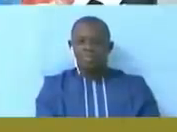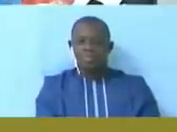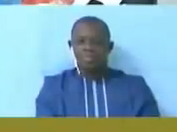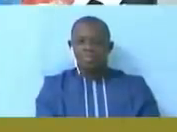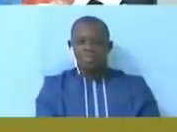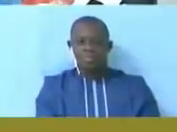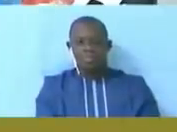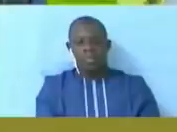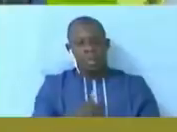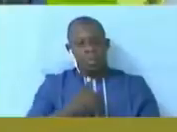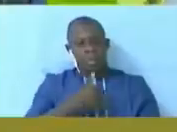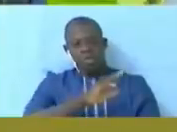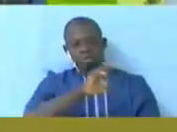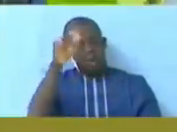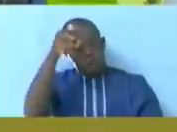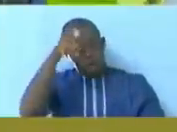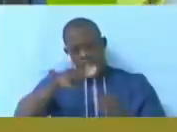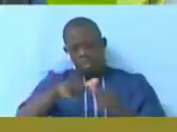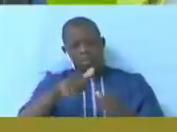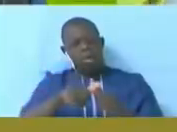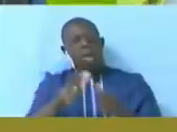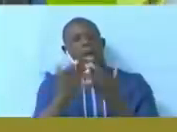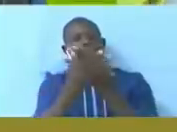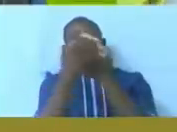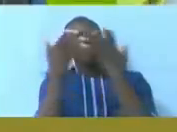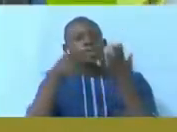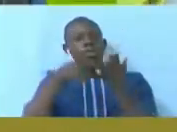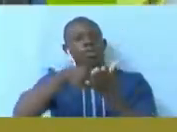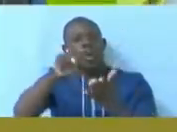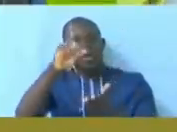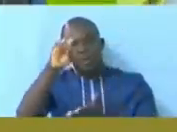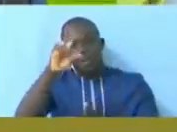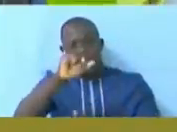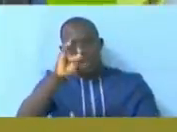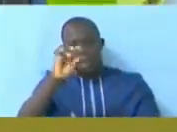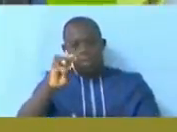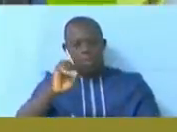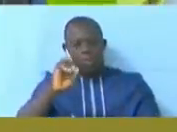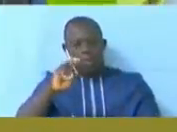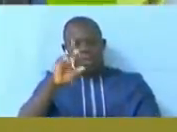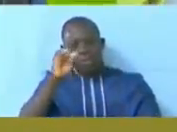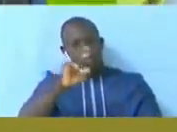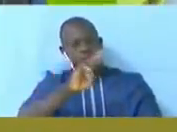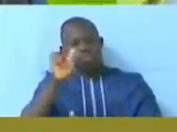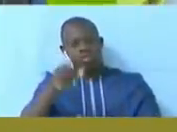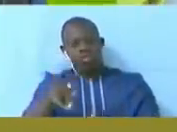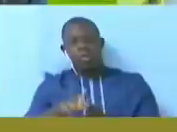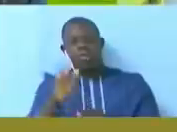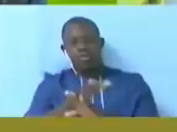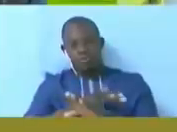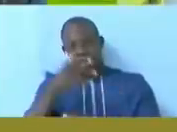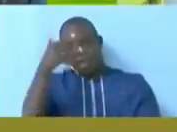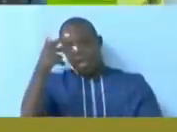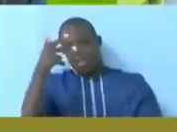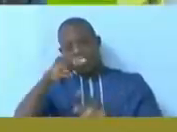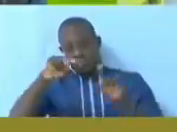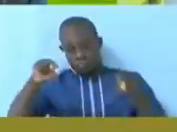remember now how much they purchased the diamonds. Hakilota Muranoleo, Diamond Ole, Ululu, and Yasangel. There were 8 pieces.